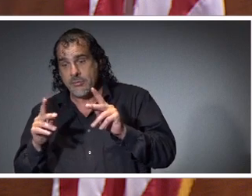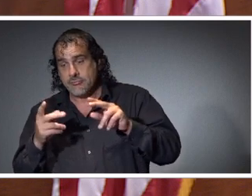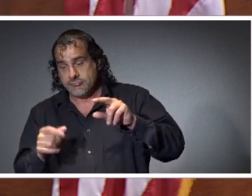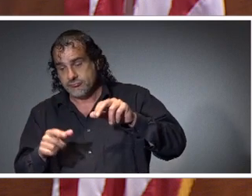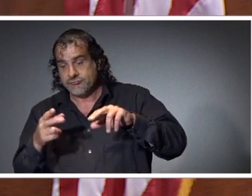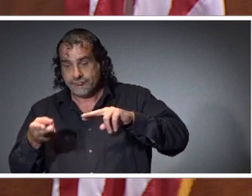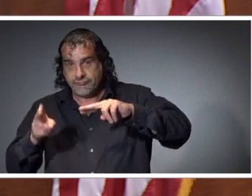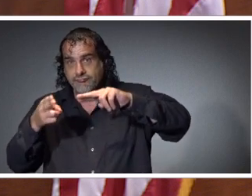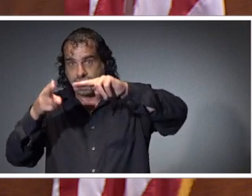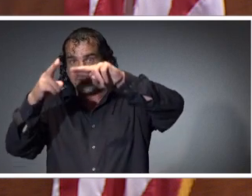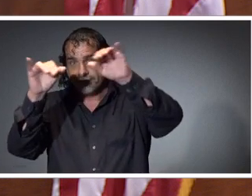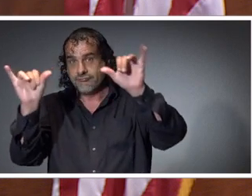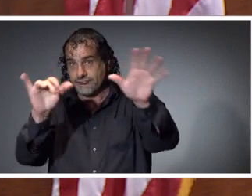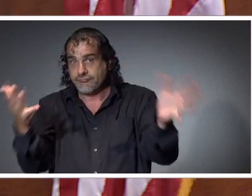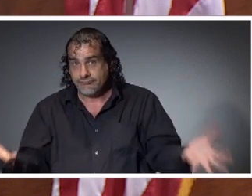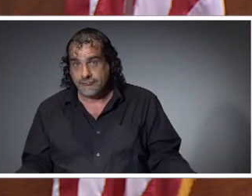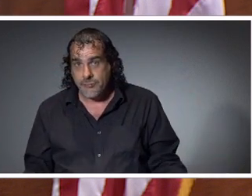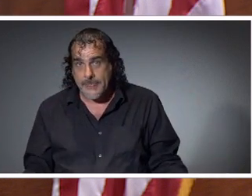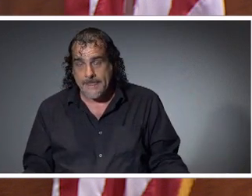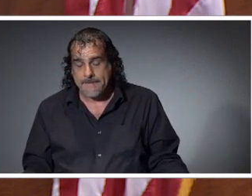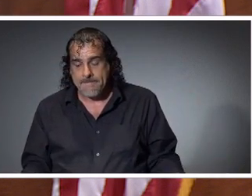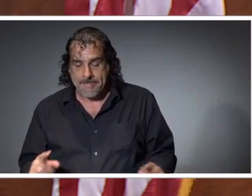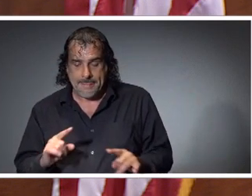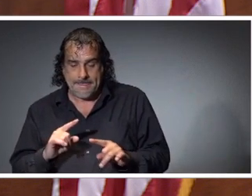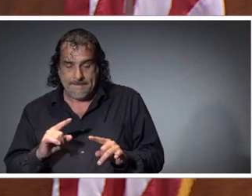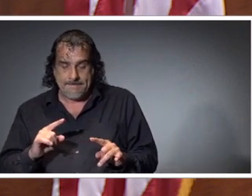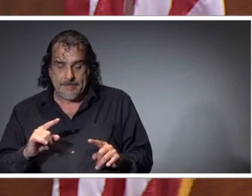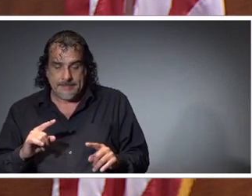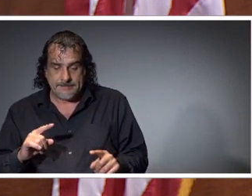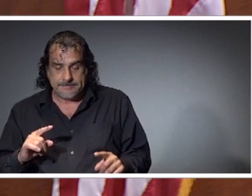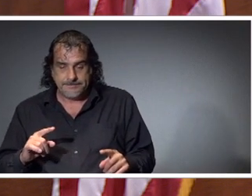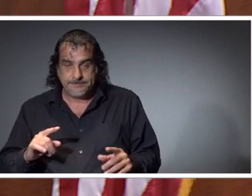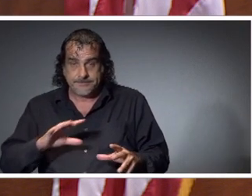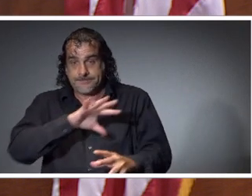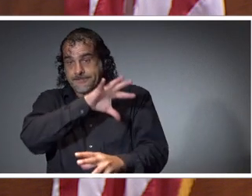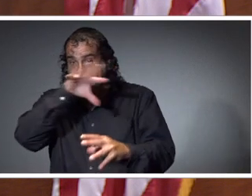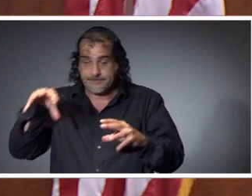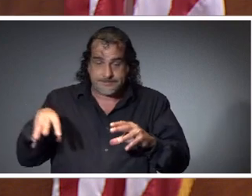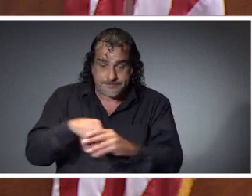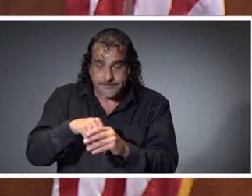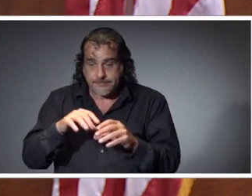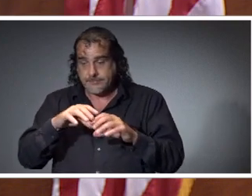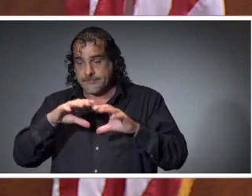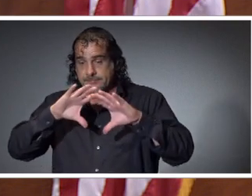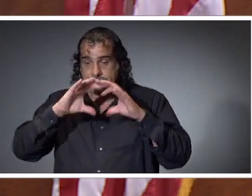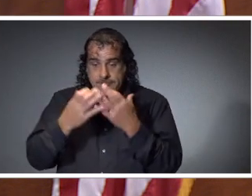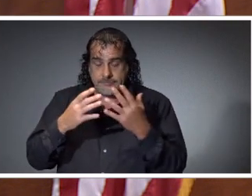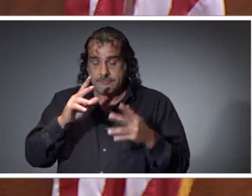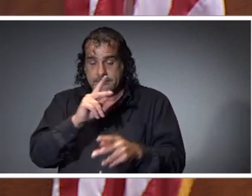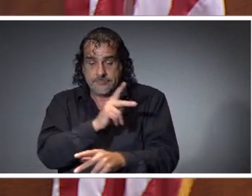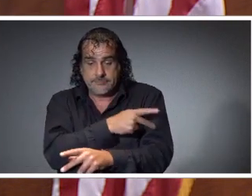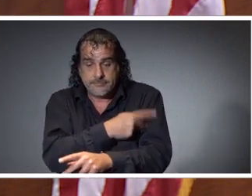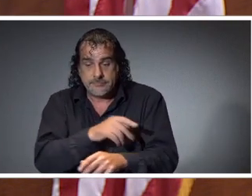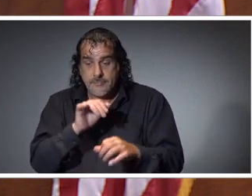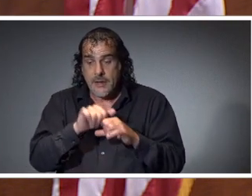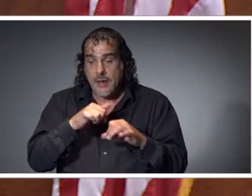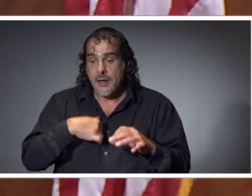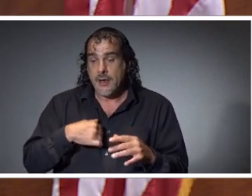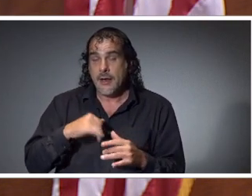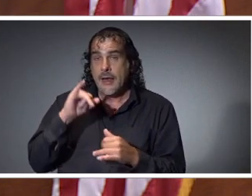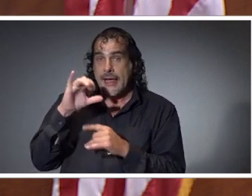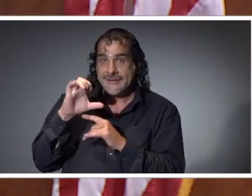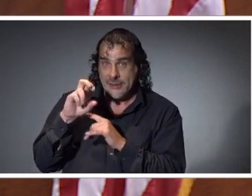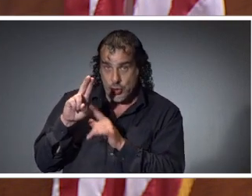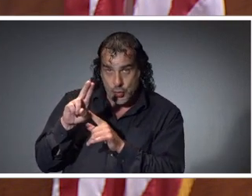other number that I do want to point out is that obviously total number of patients in ICUs is a very important data point as